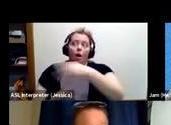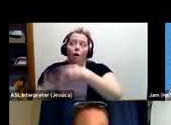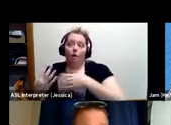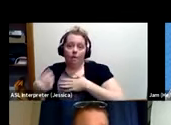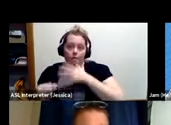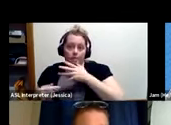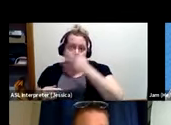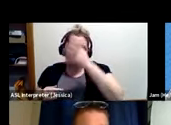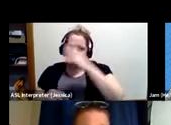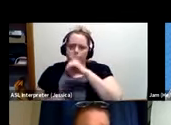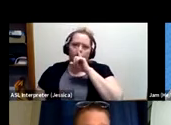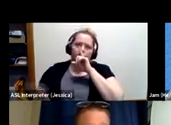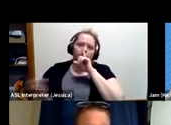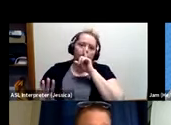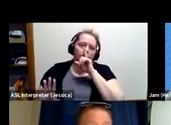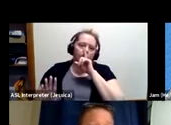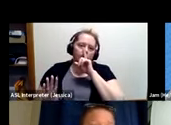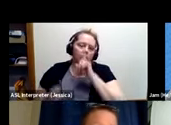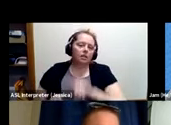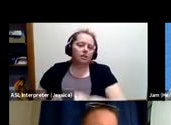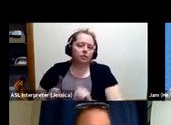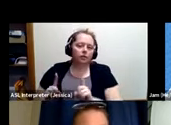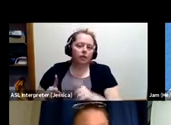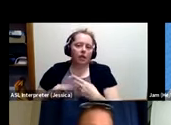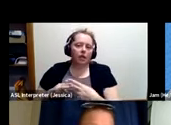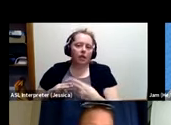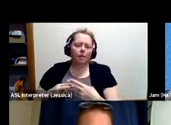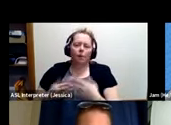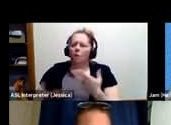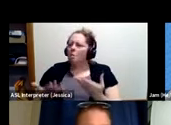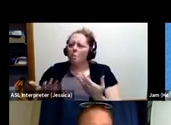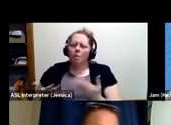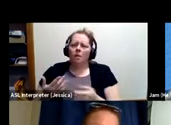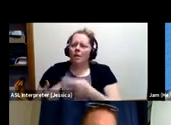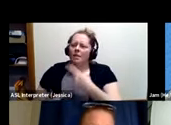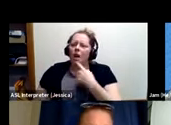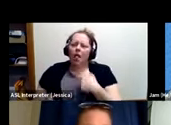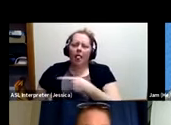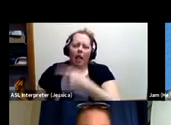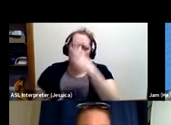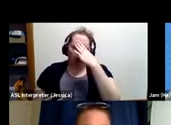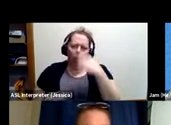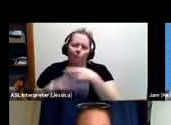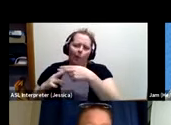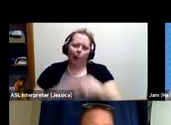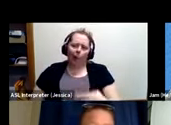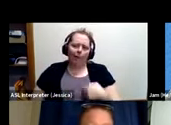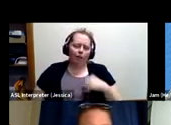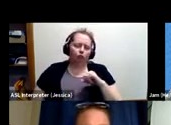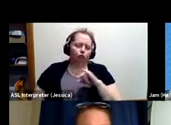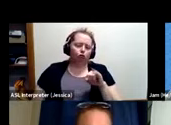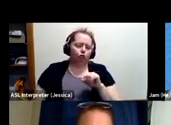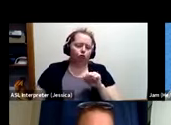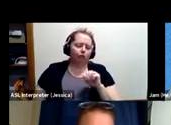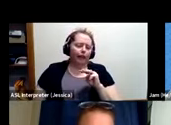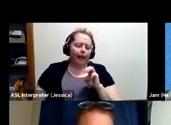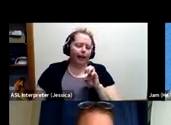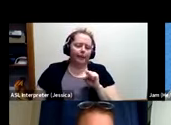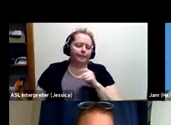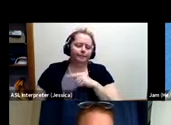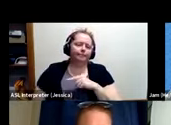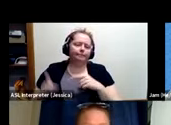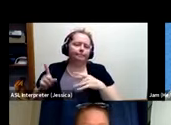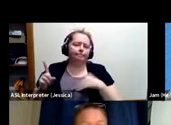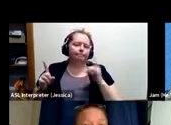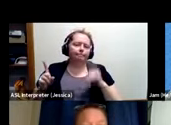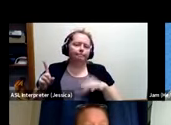have the conversation with the young person. The young person might be like, they know that I go by James, but, and they're not cool with it, but say it anyway because I want them